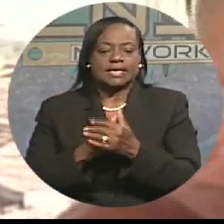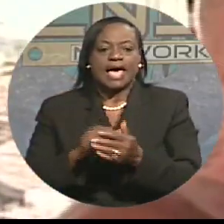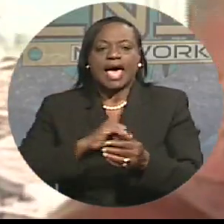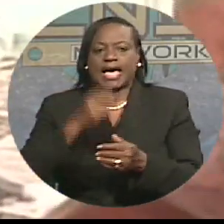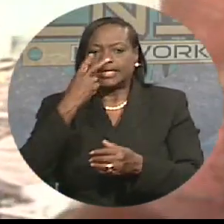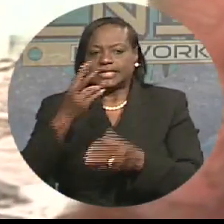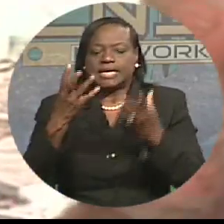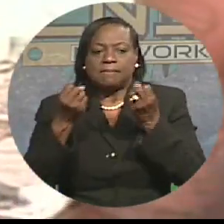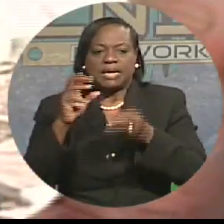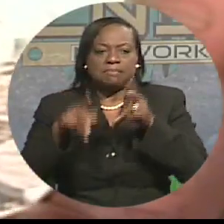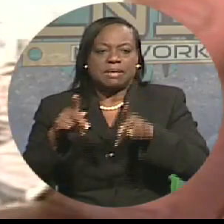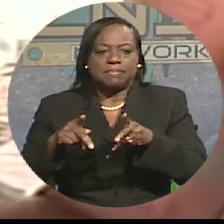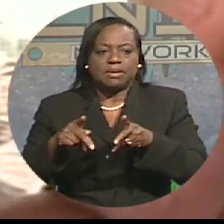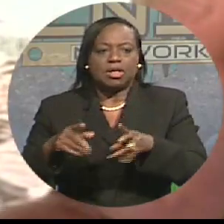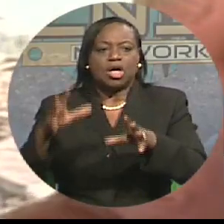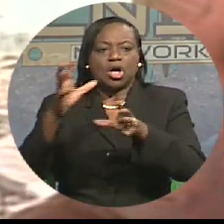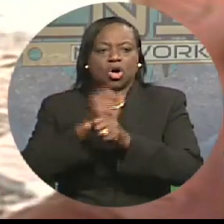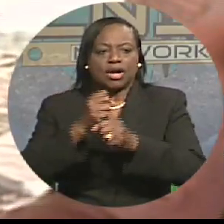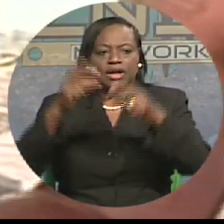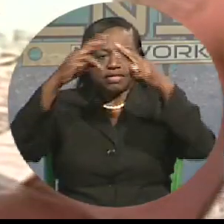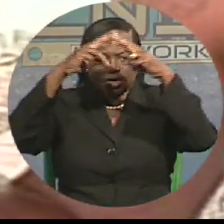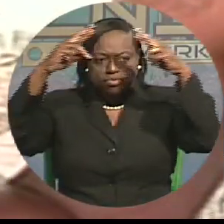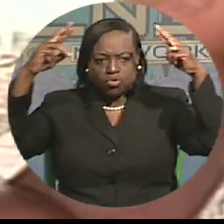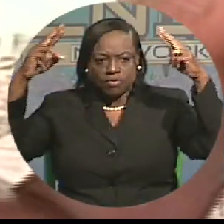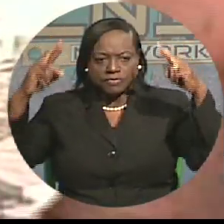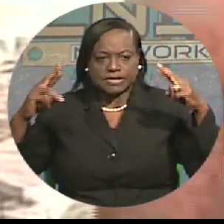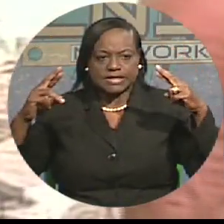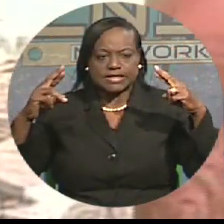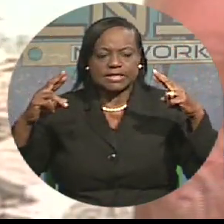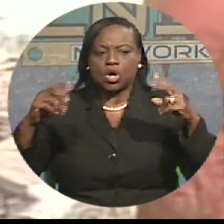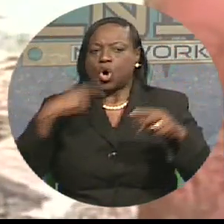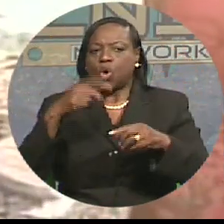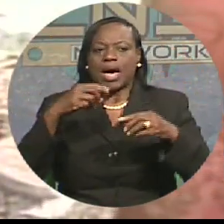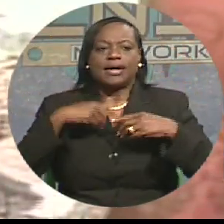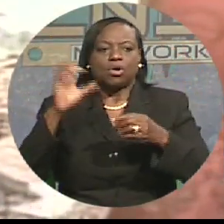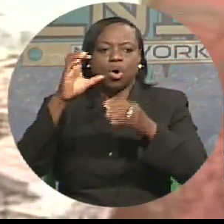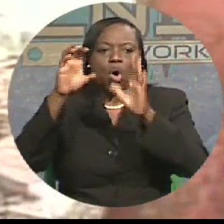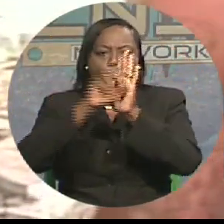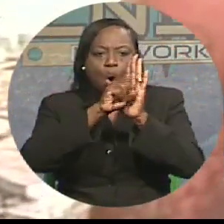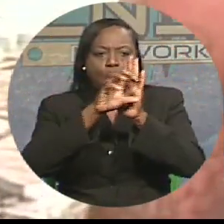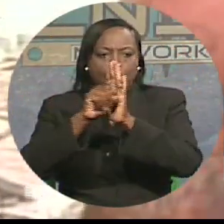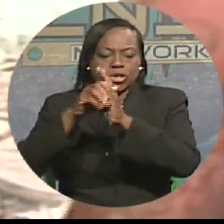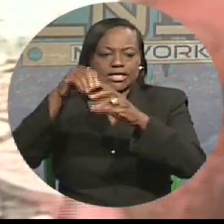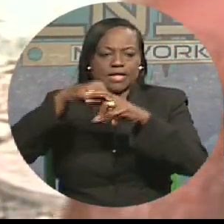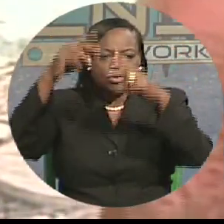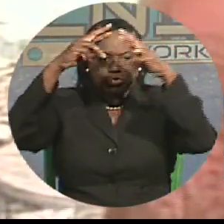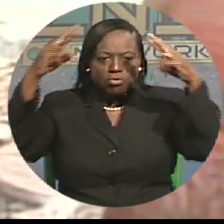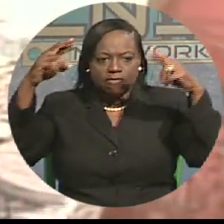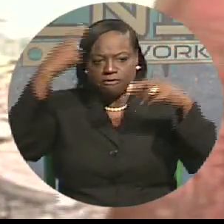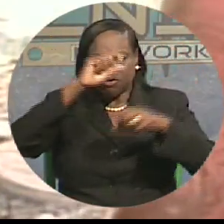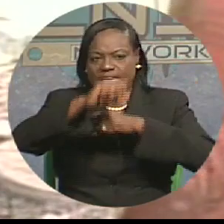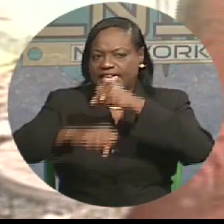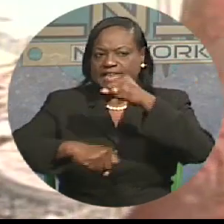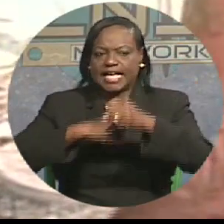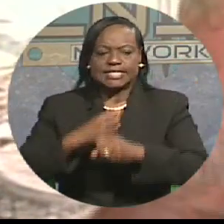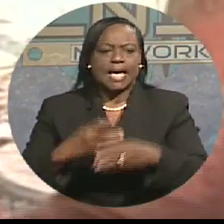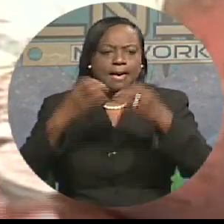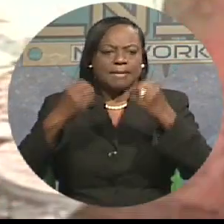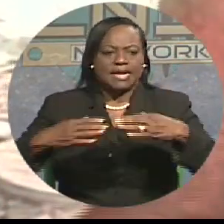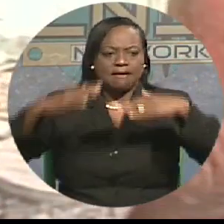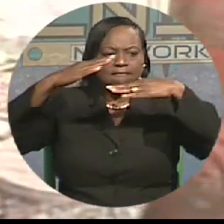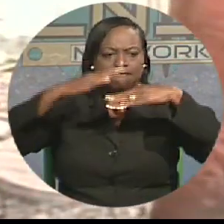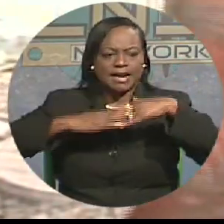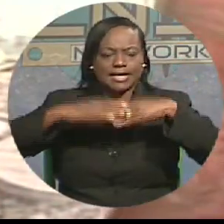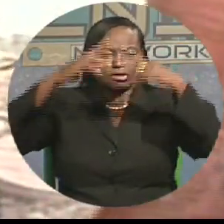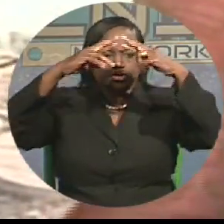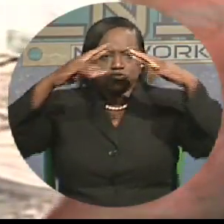of people get their roof, who had holes in the roof for years, you know, because, you know, there's a lot of flat roof around here. So it's hold a